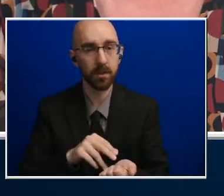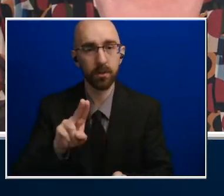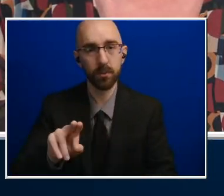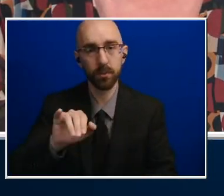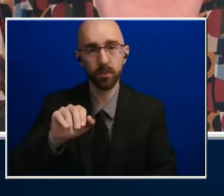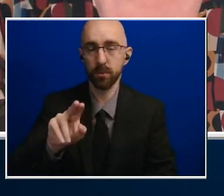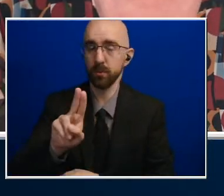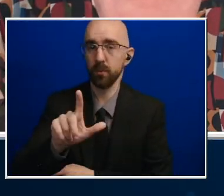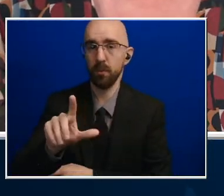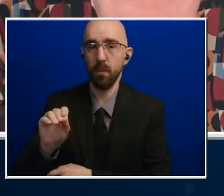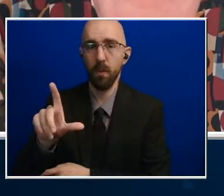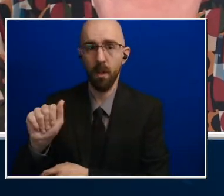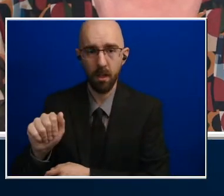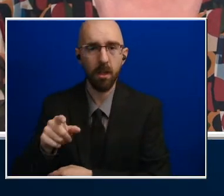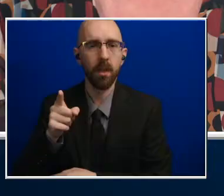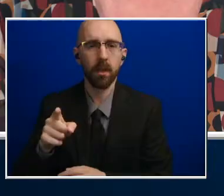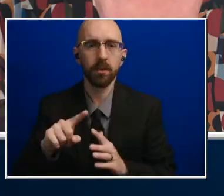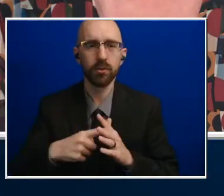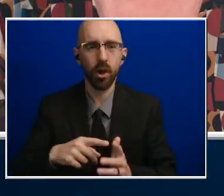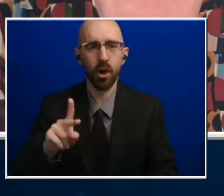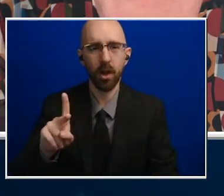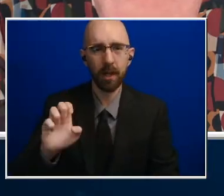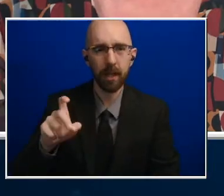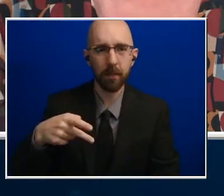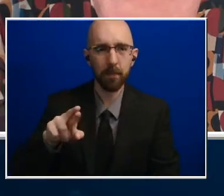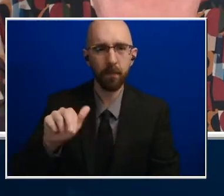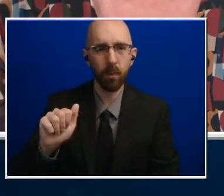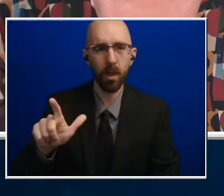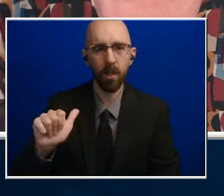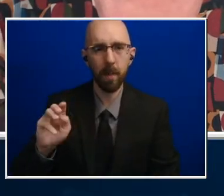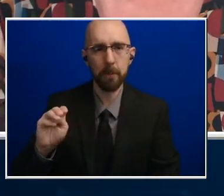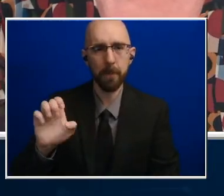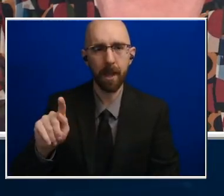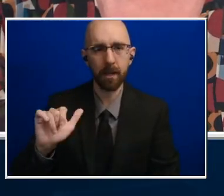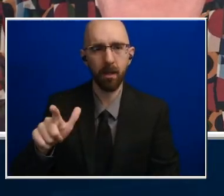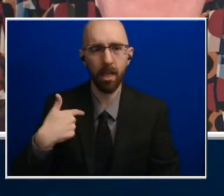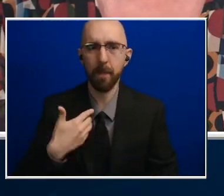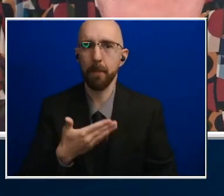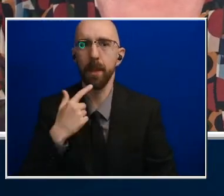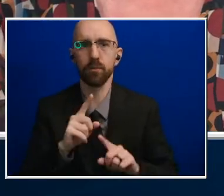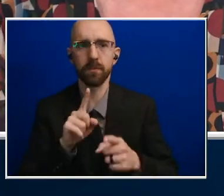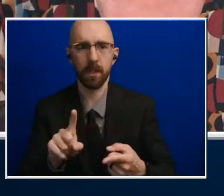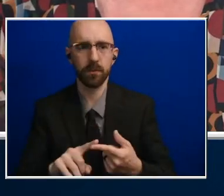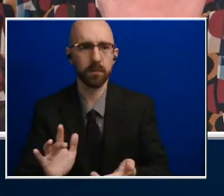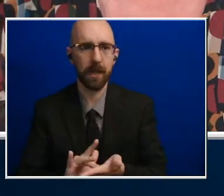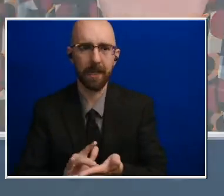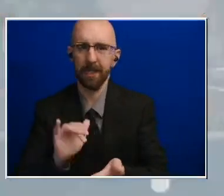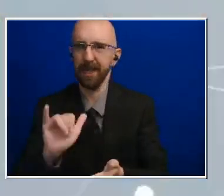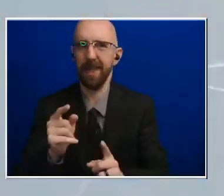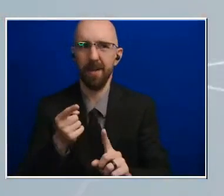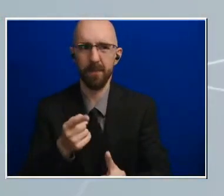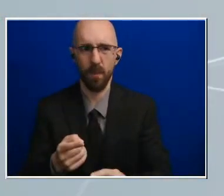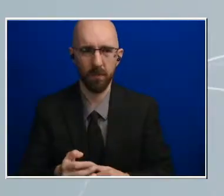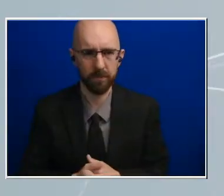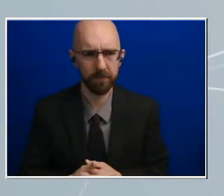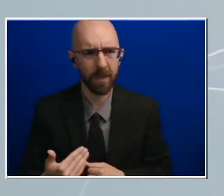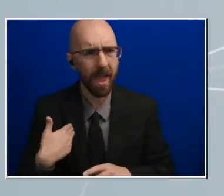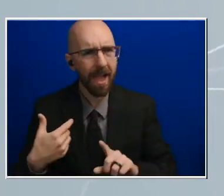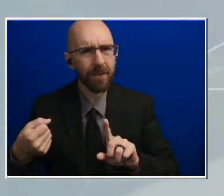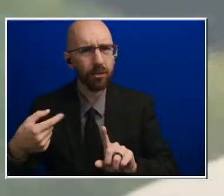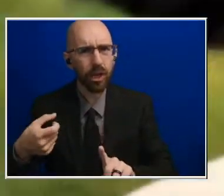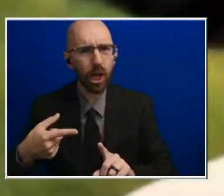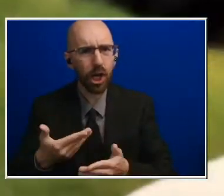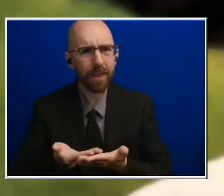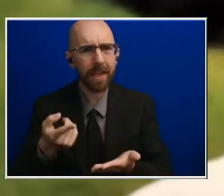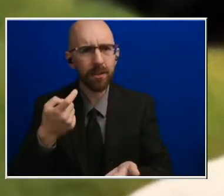and Lamictal, and that's when I started having the best response to medications. Were there triggers, things that you would know would lead